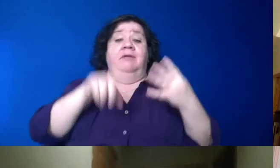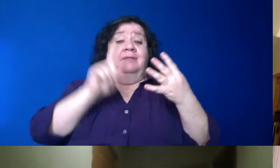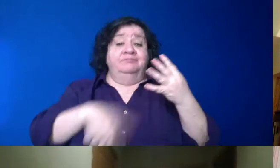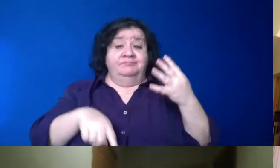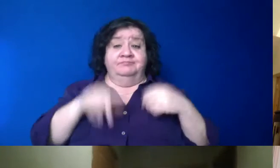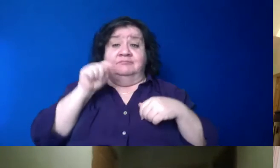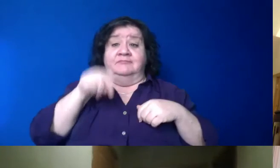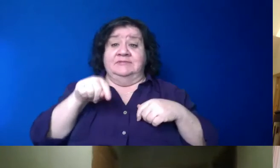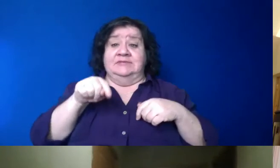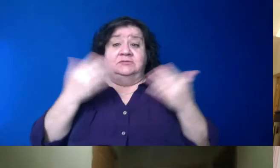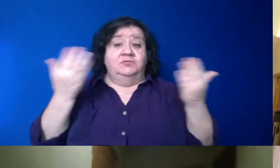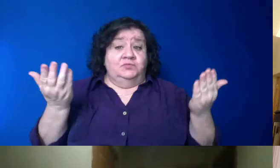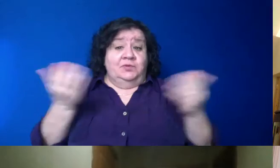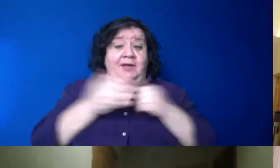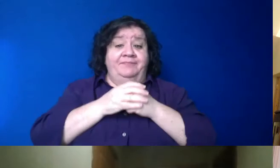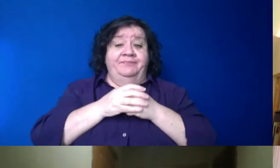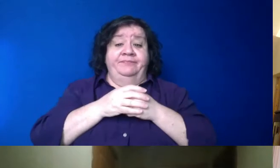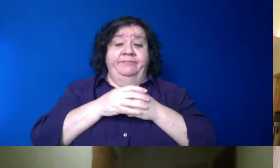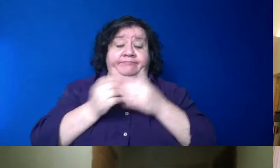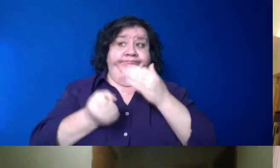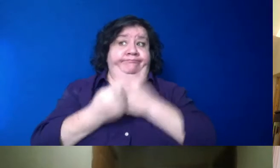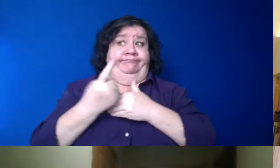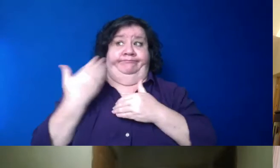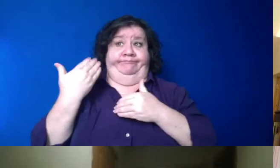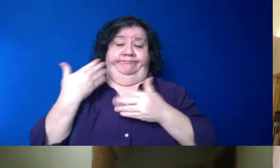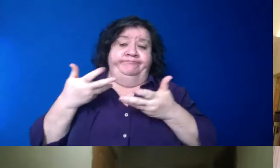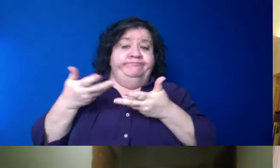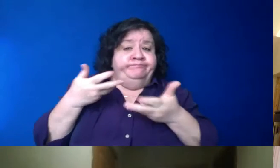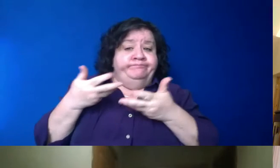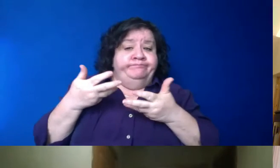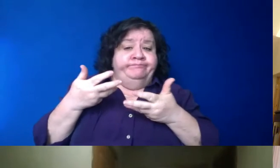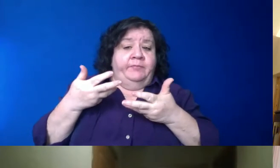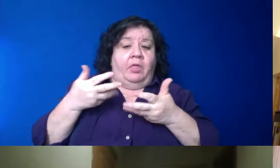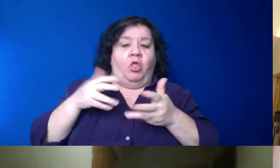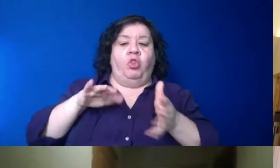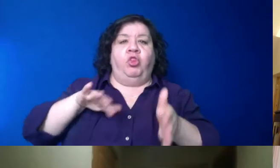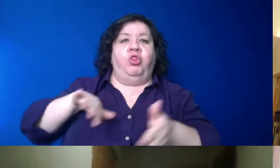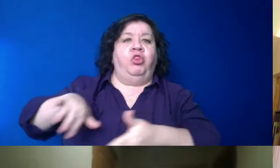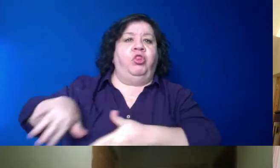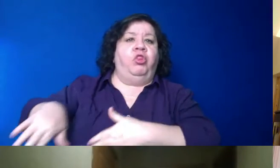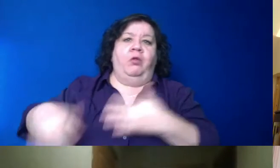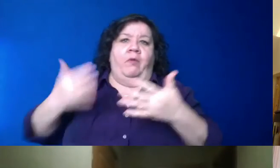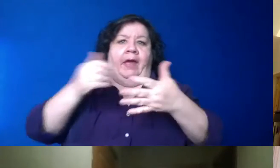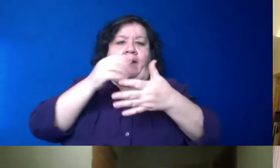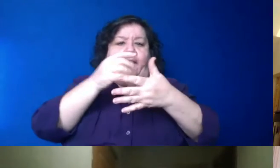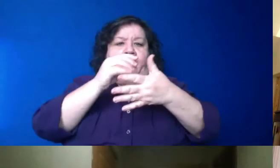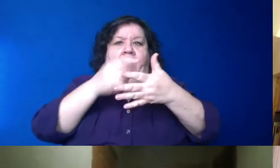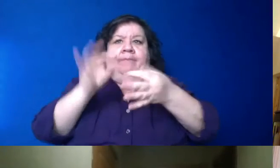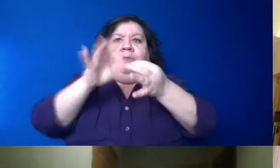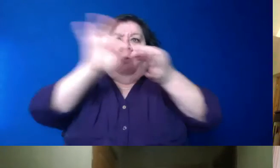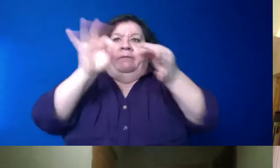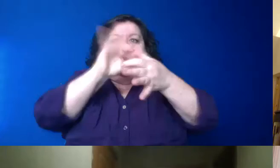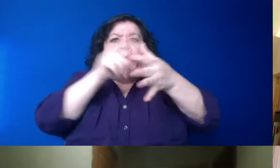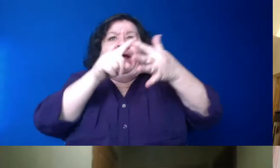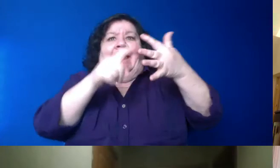to focus on the contribution of regional organizations, regional arrangements, regional groupings of